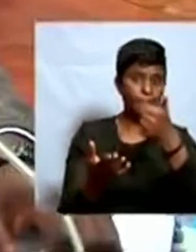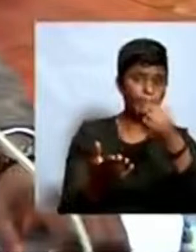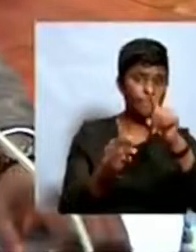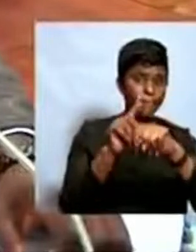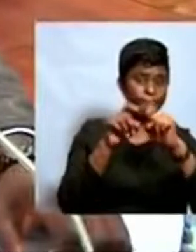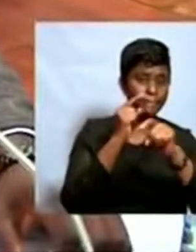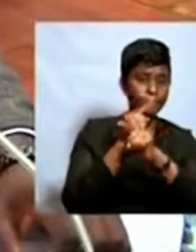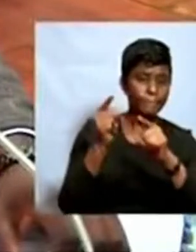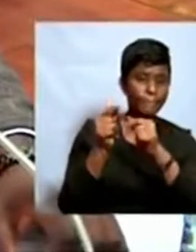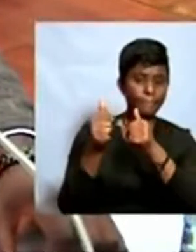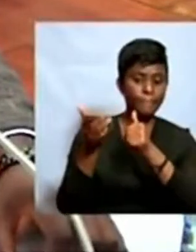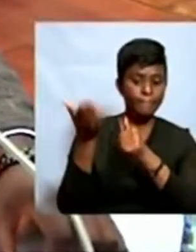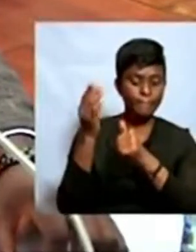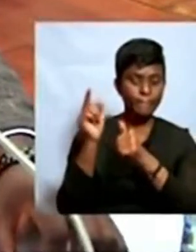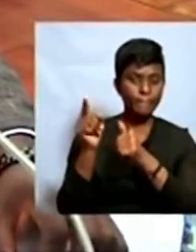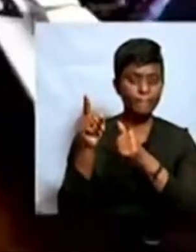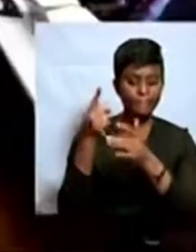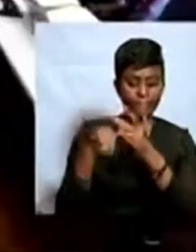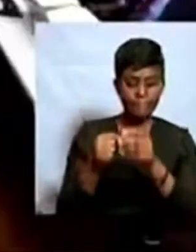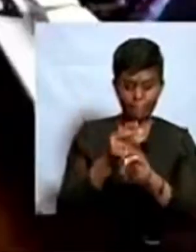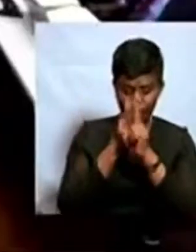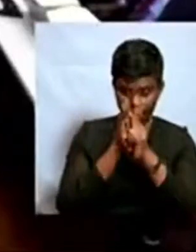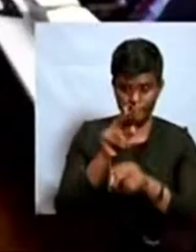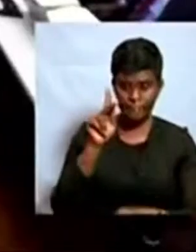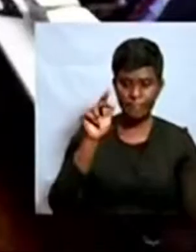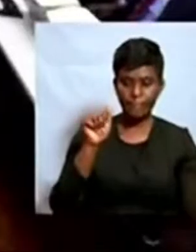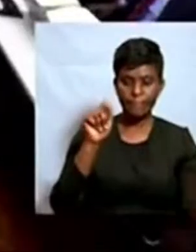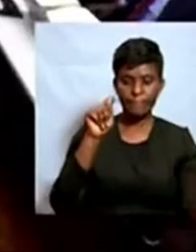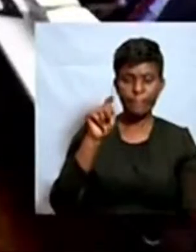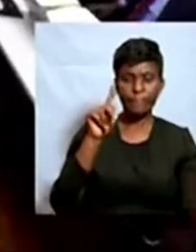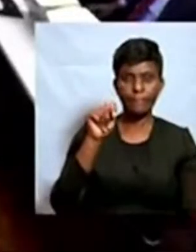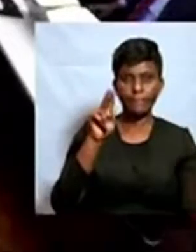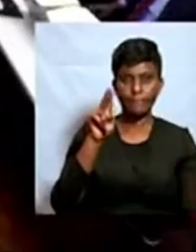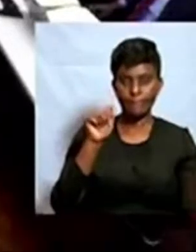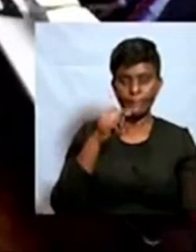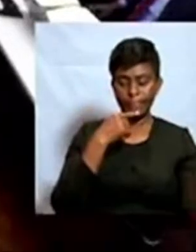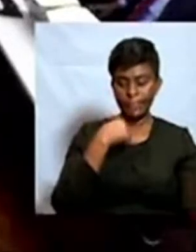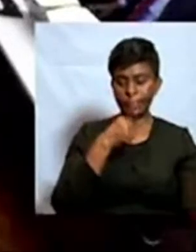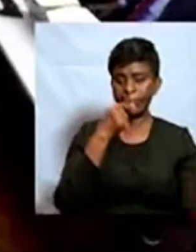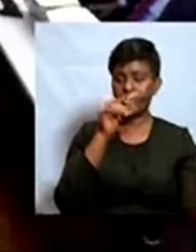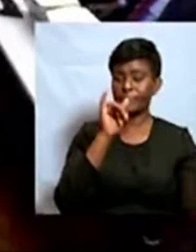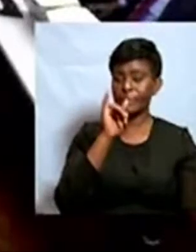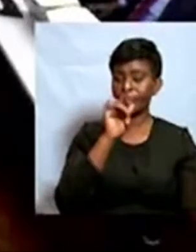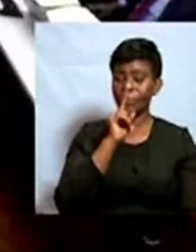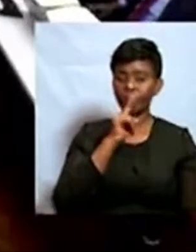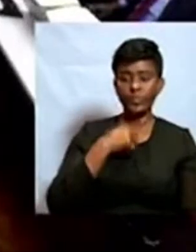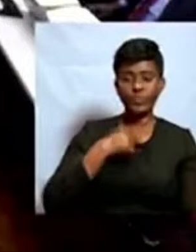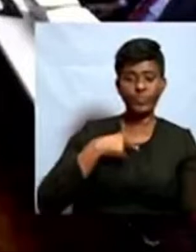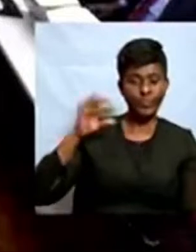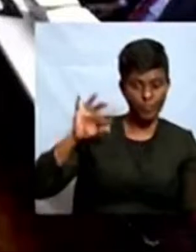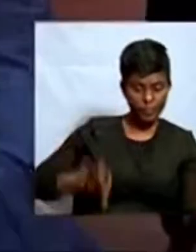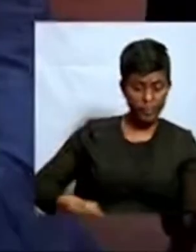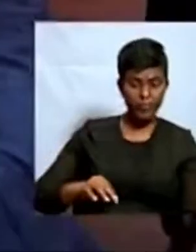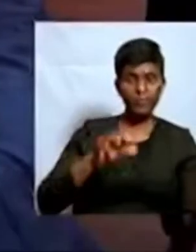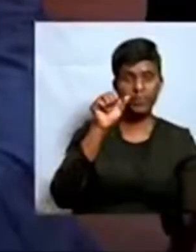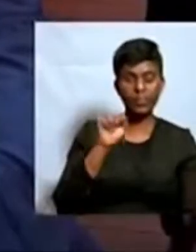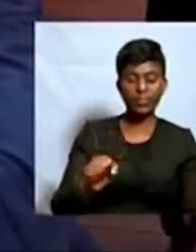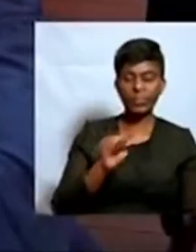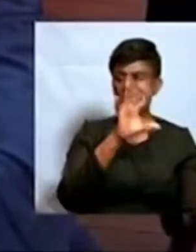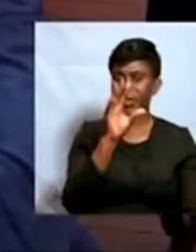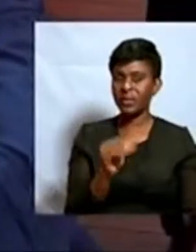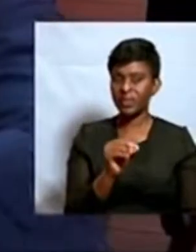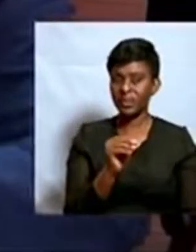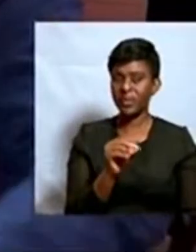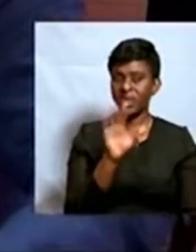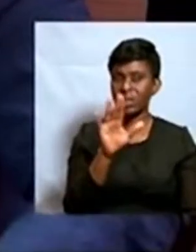a follow-up on what Honorable Katuta was saying. I want to take advantage of the South African Honorable Zambia Airways.